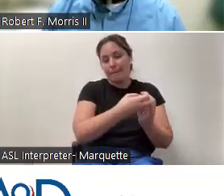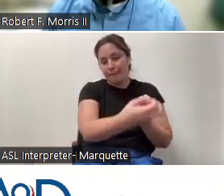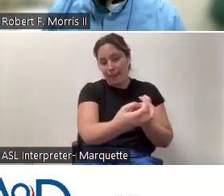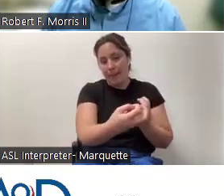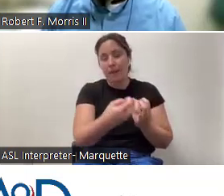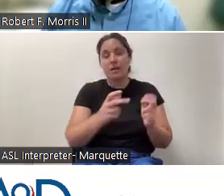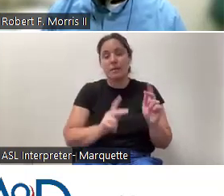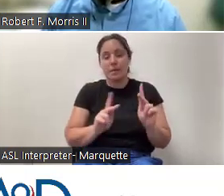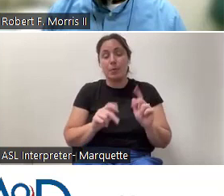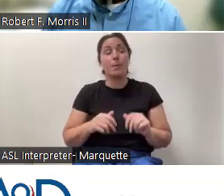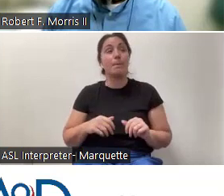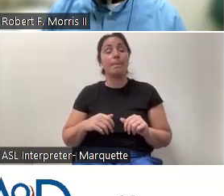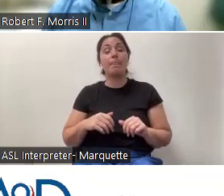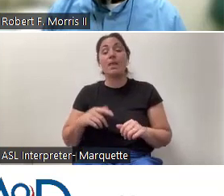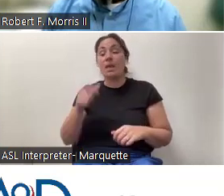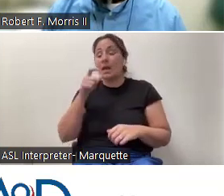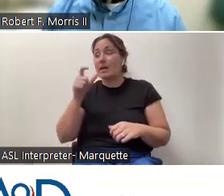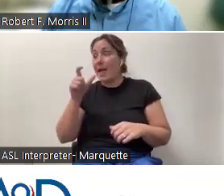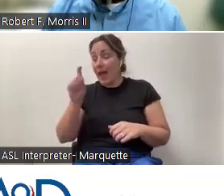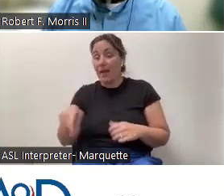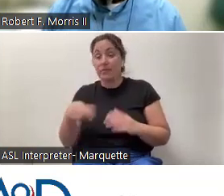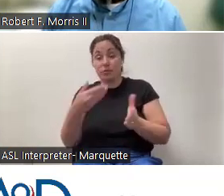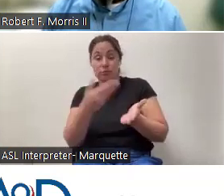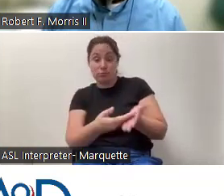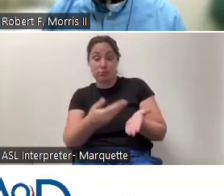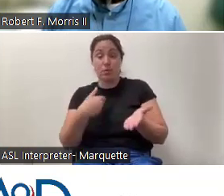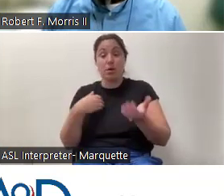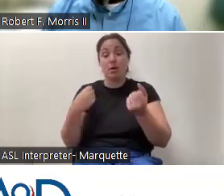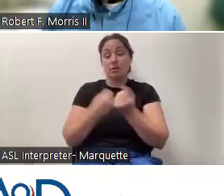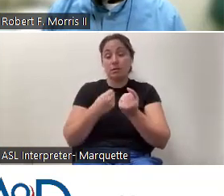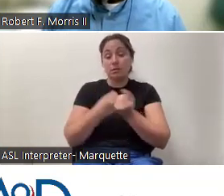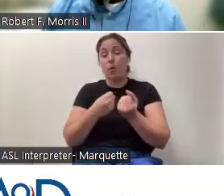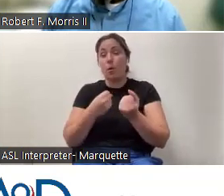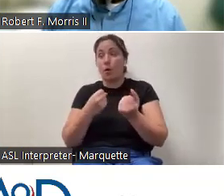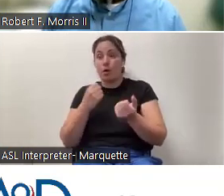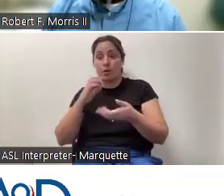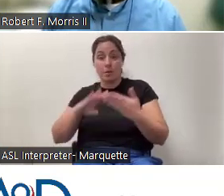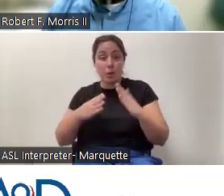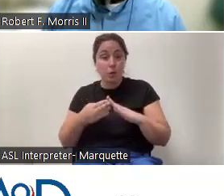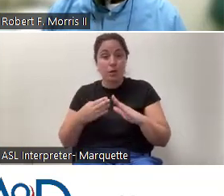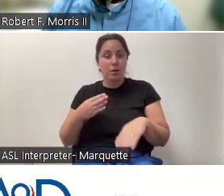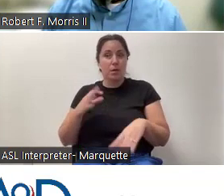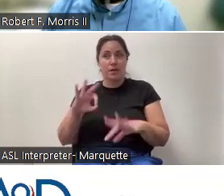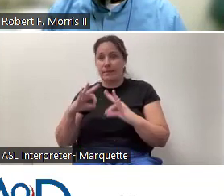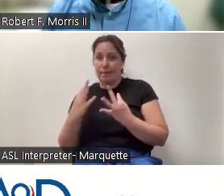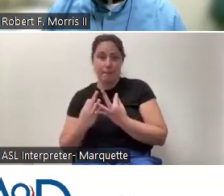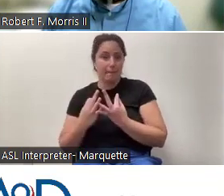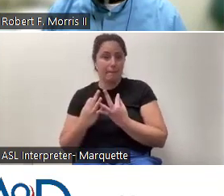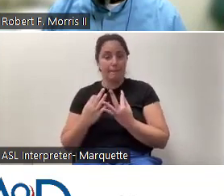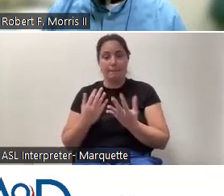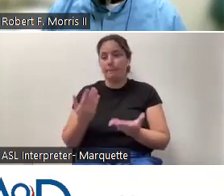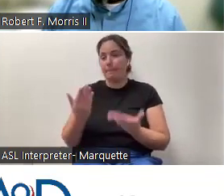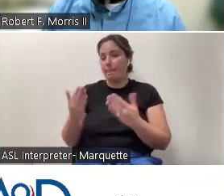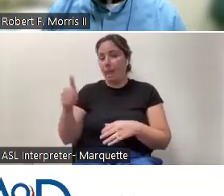support or a community support in place, and that can be their family member, someone within